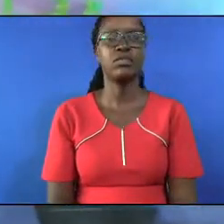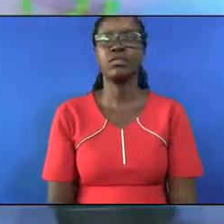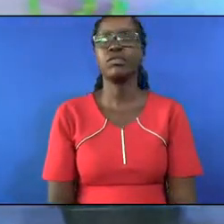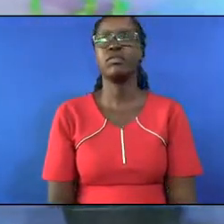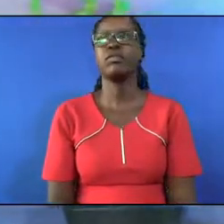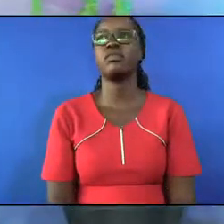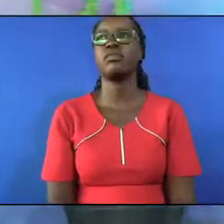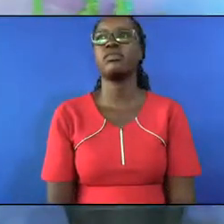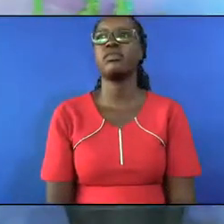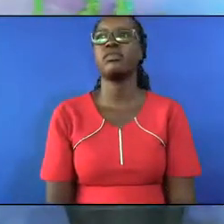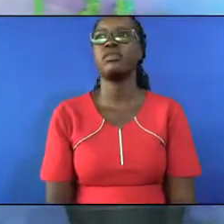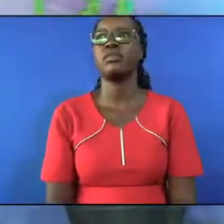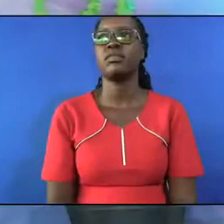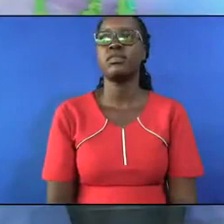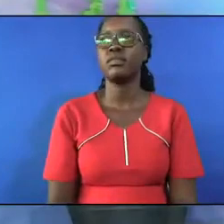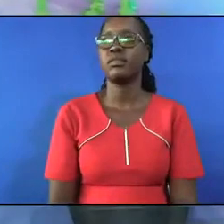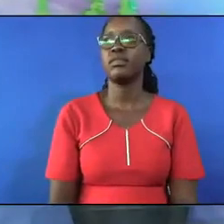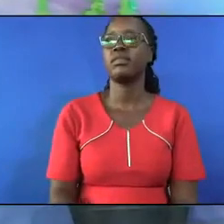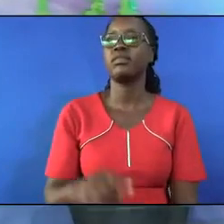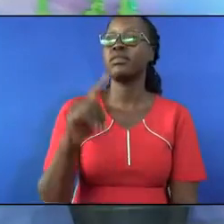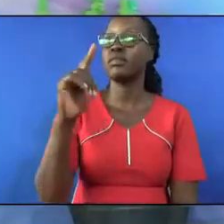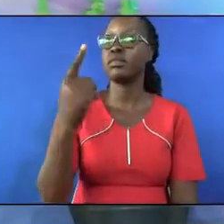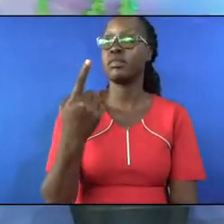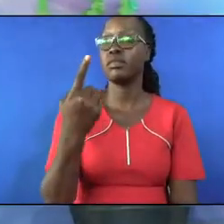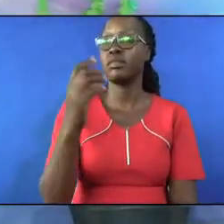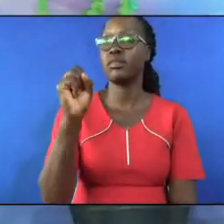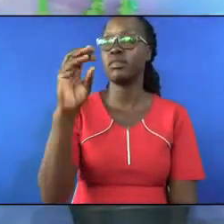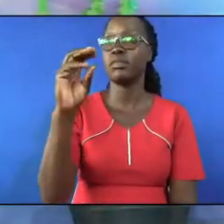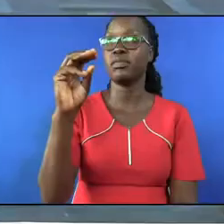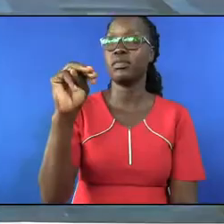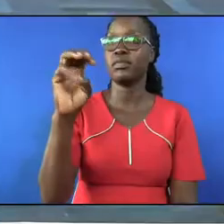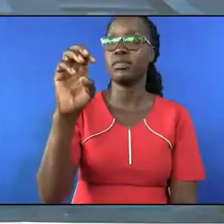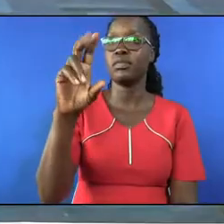also want them to concentrate. So 1 Samuel chapter 3